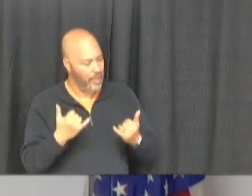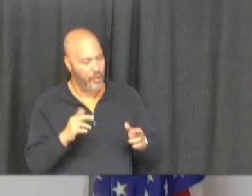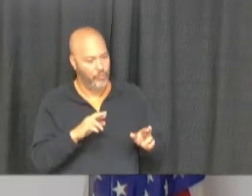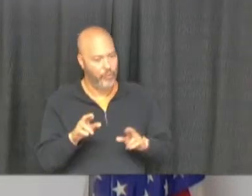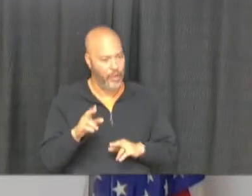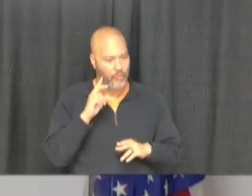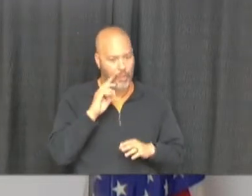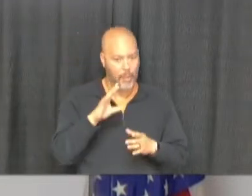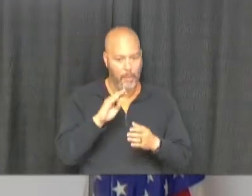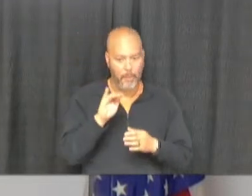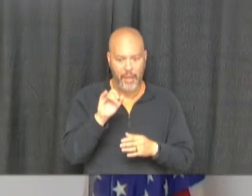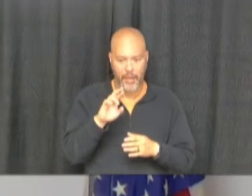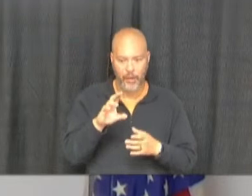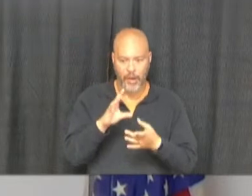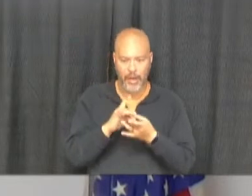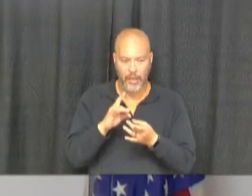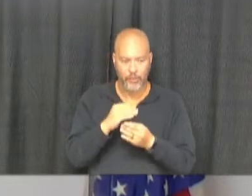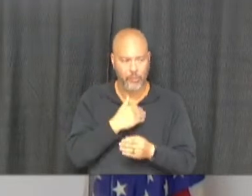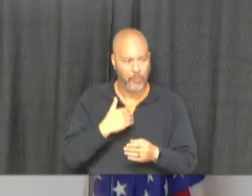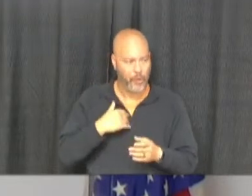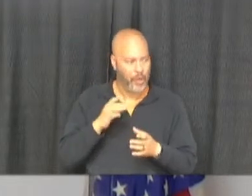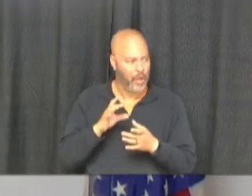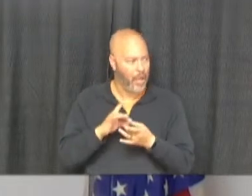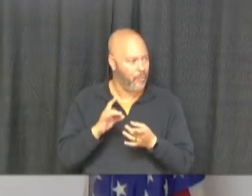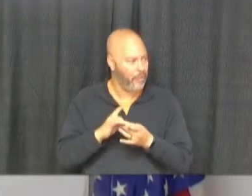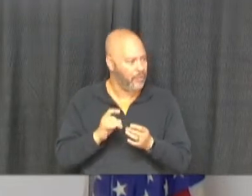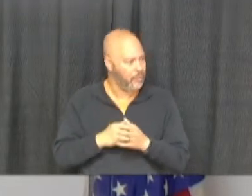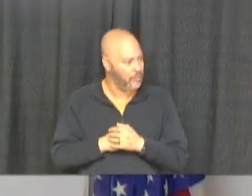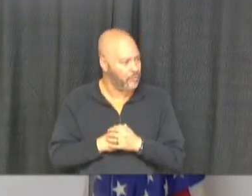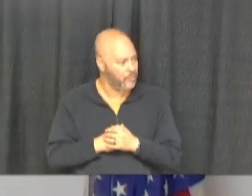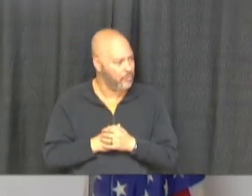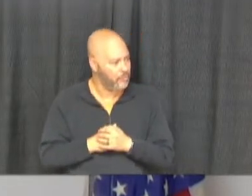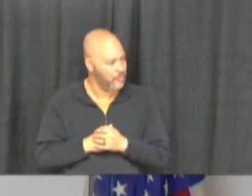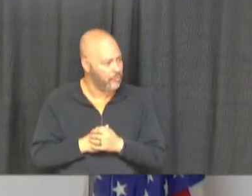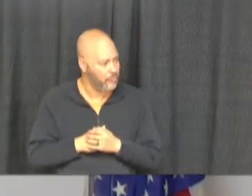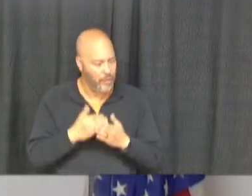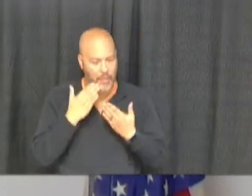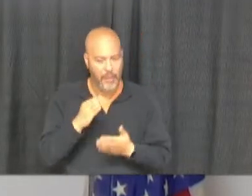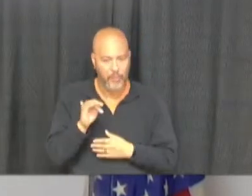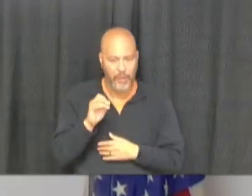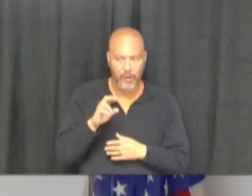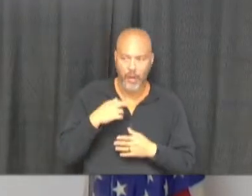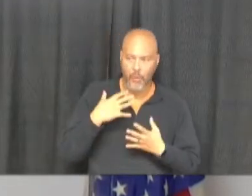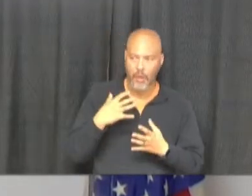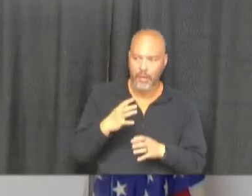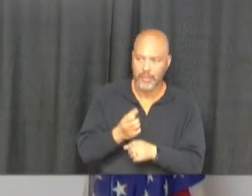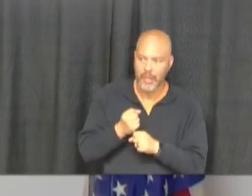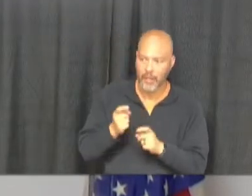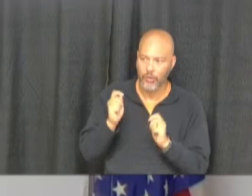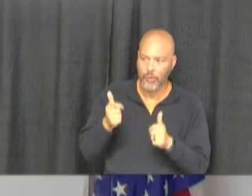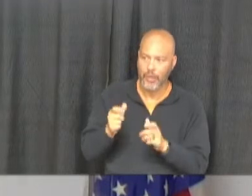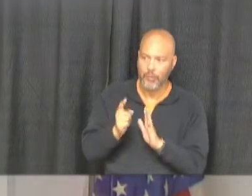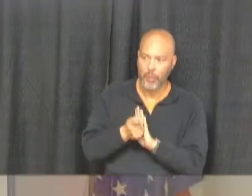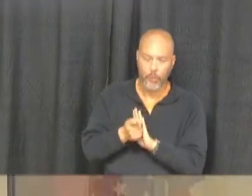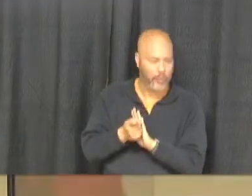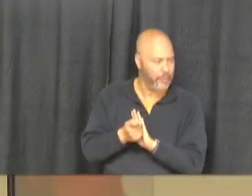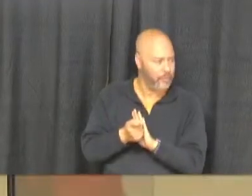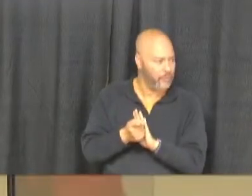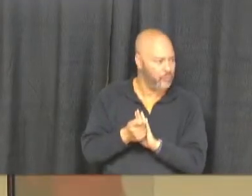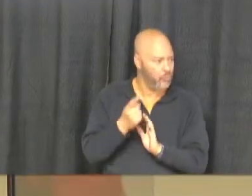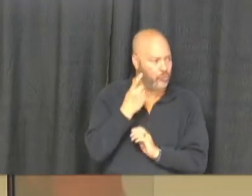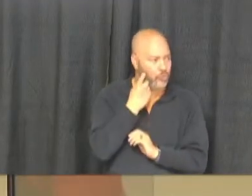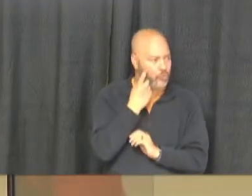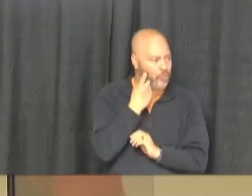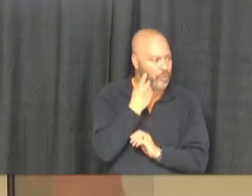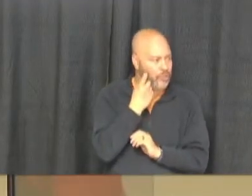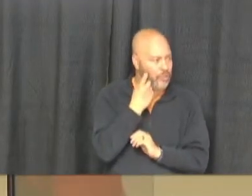for mayor and council member comments. Councilperson Streetman, you're recognized. Thank you, Mayor. I just want to take a quick moment with the